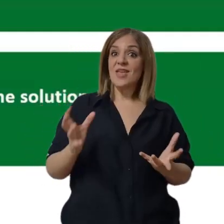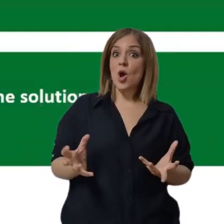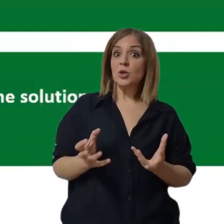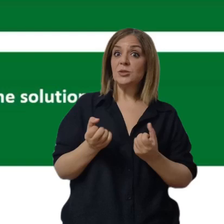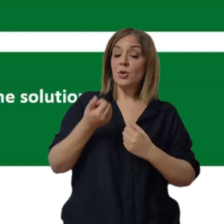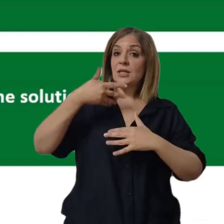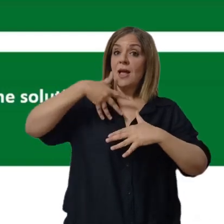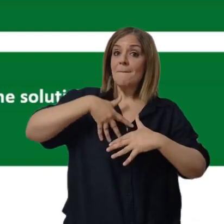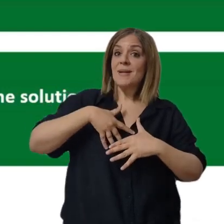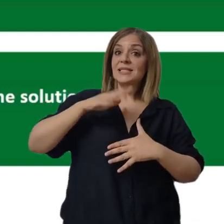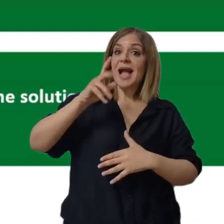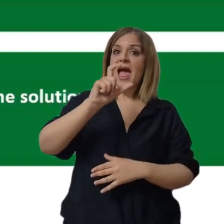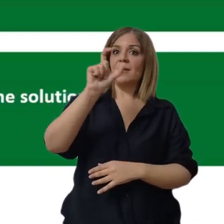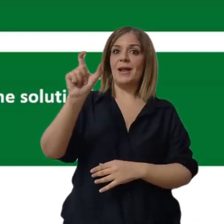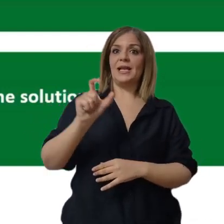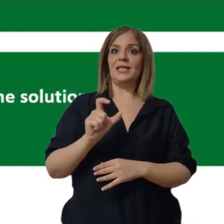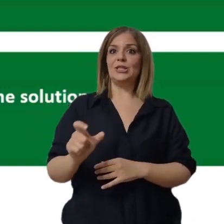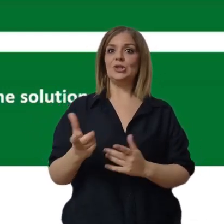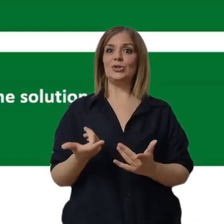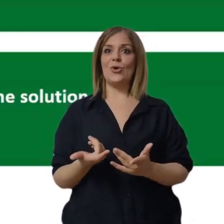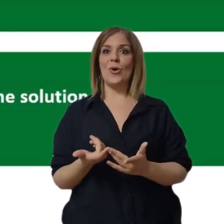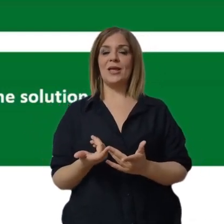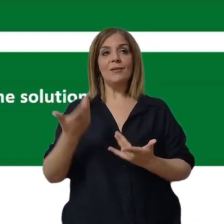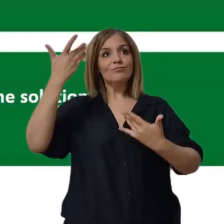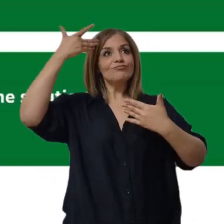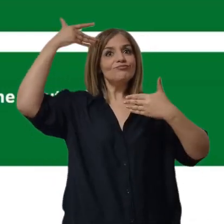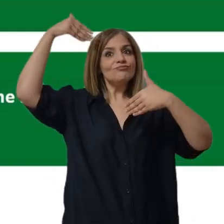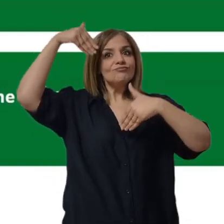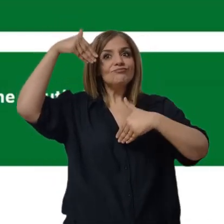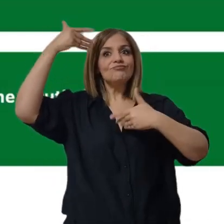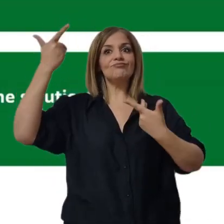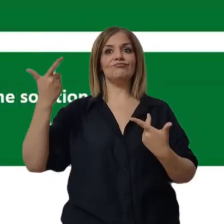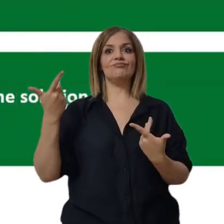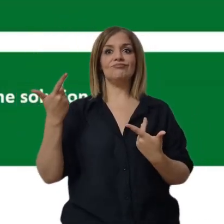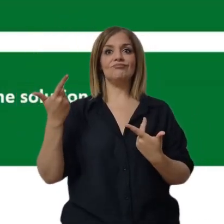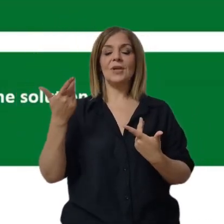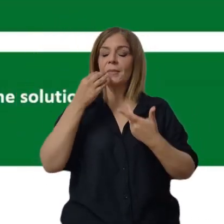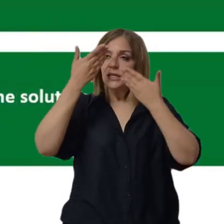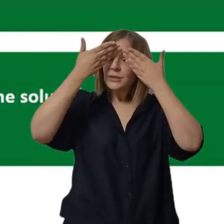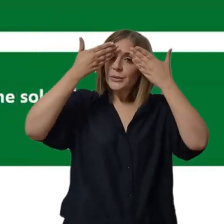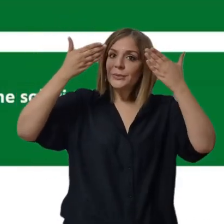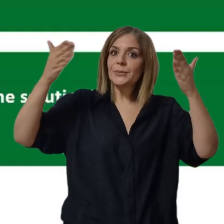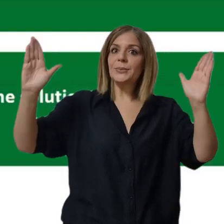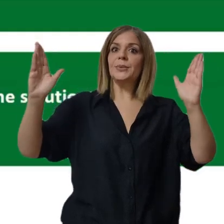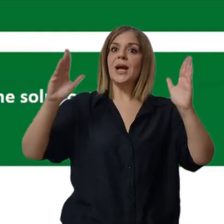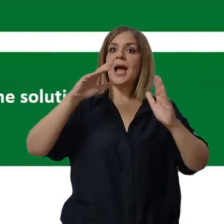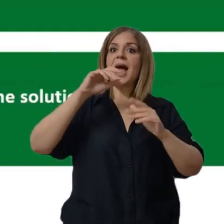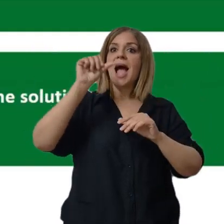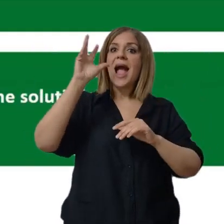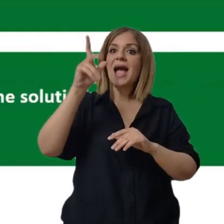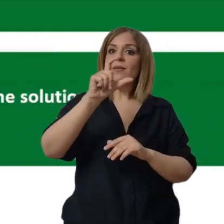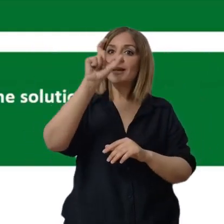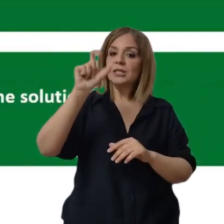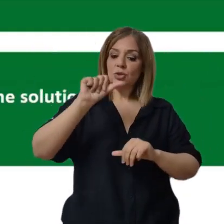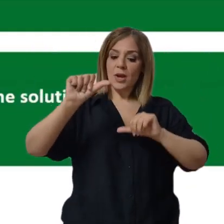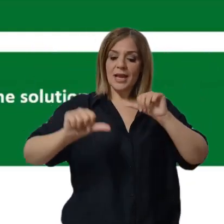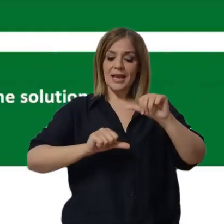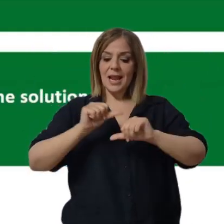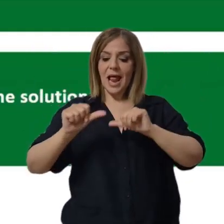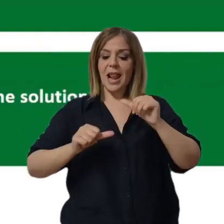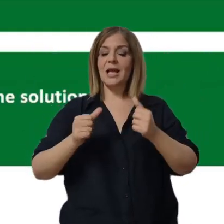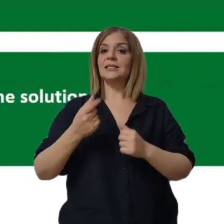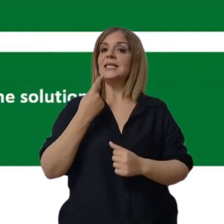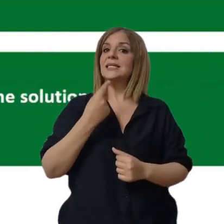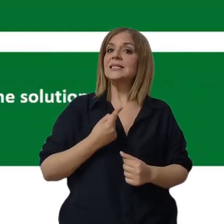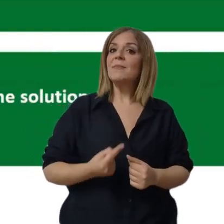routine. So, it means to make it part of our daily life and our way